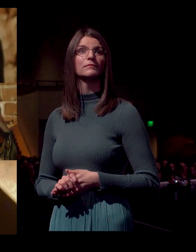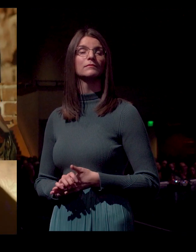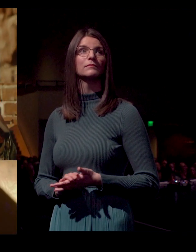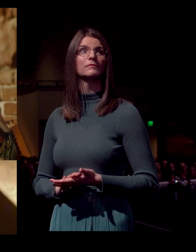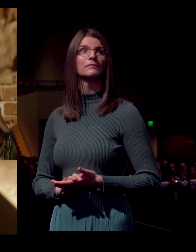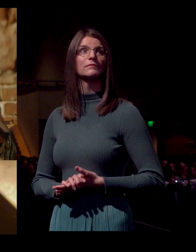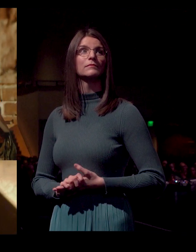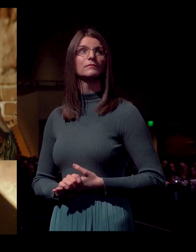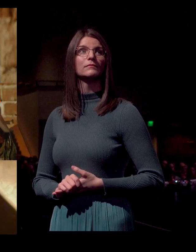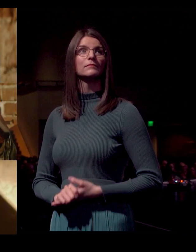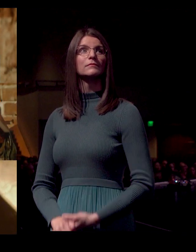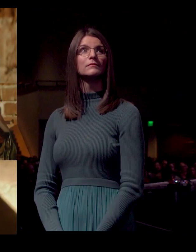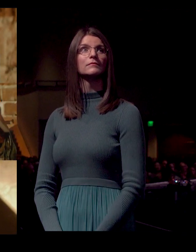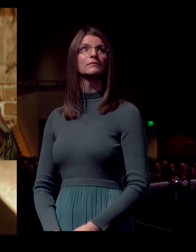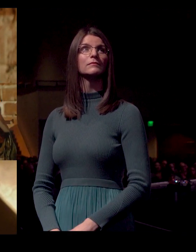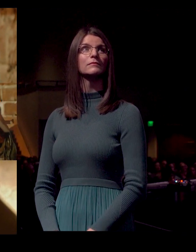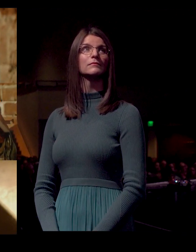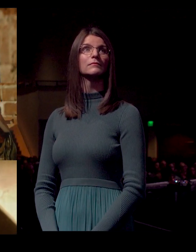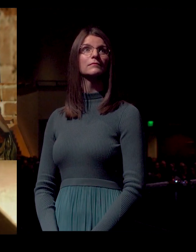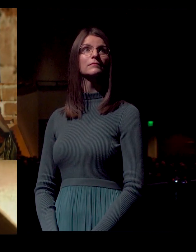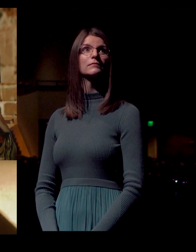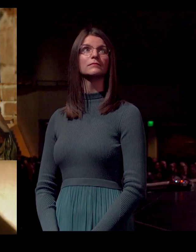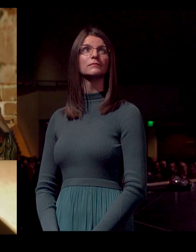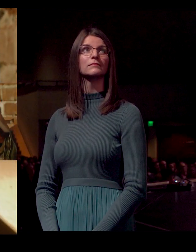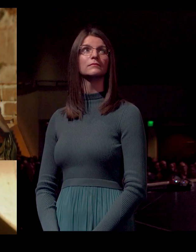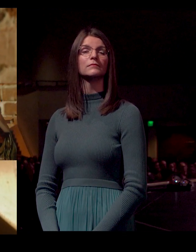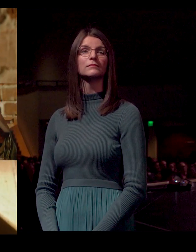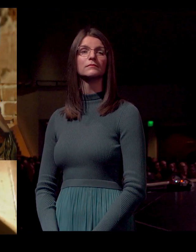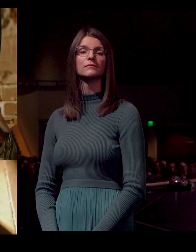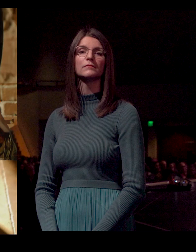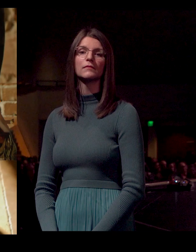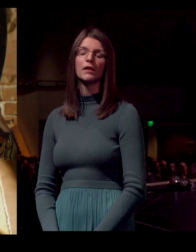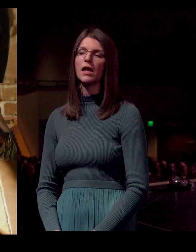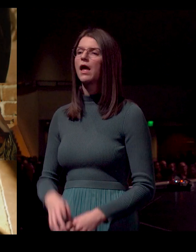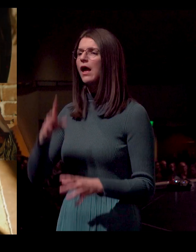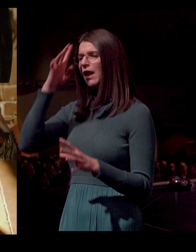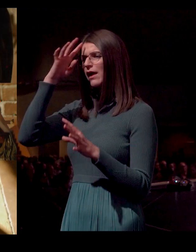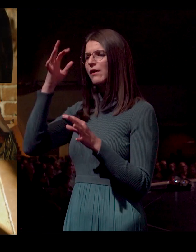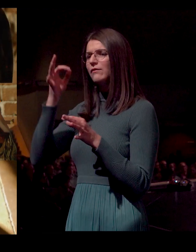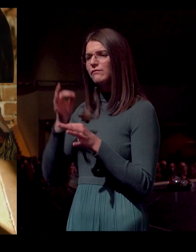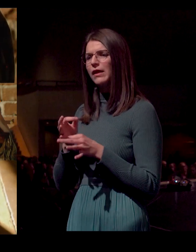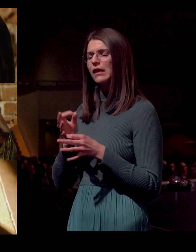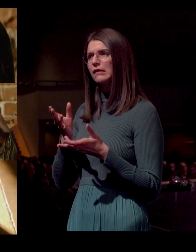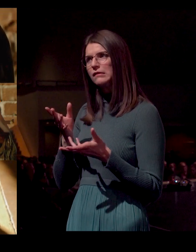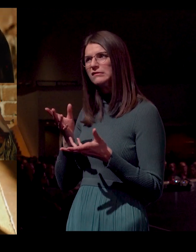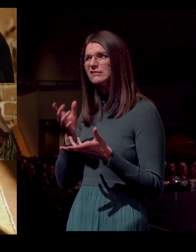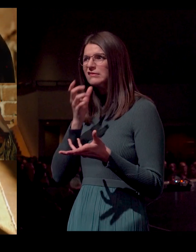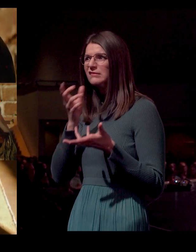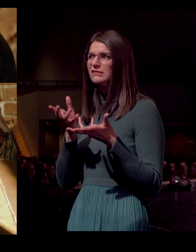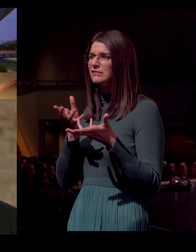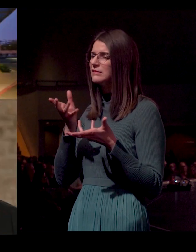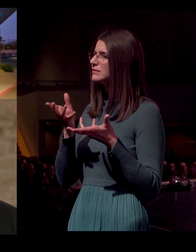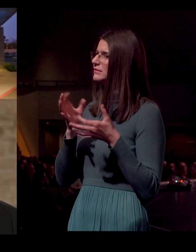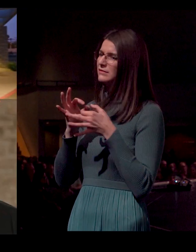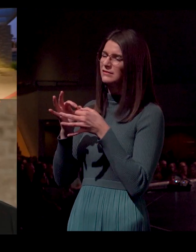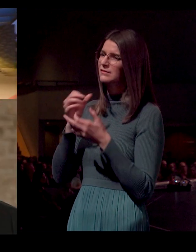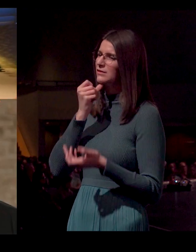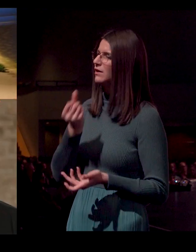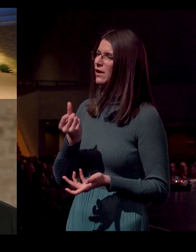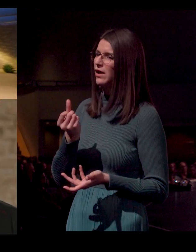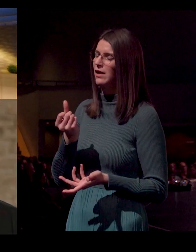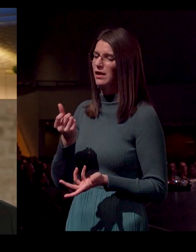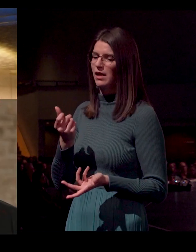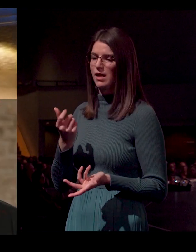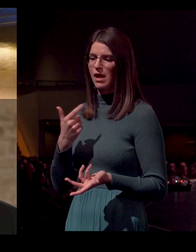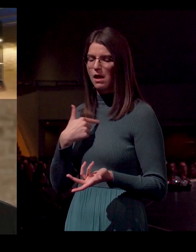Kind of the faith part still wasn't there up through that point. And I'm like, see, yeah, I'm doing this and being successful.